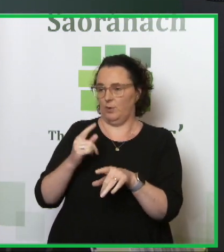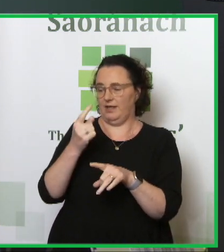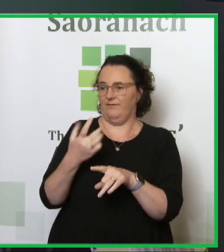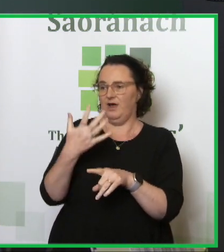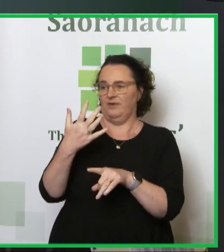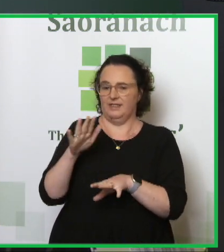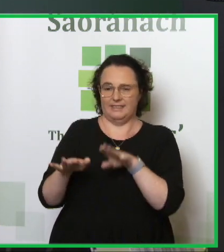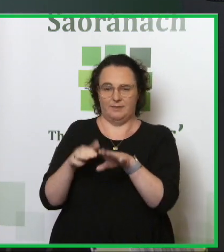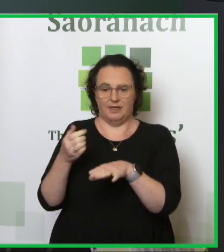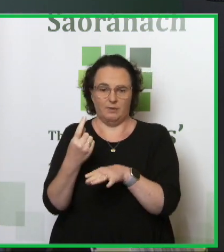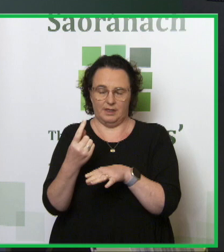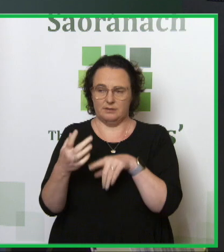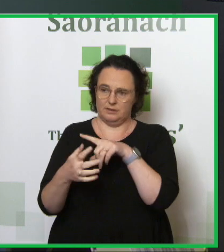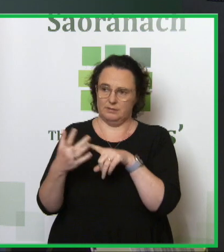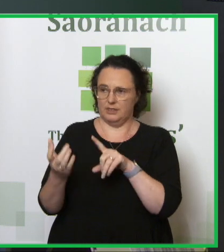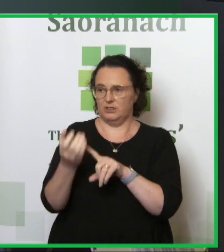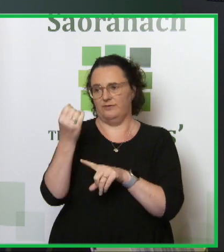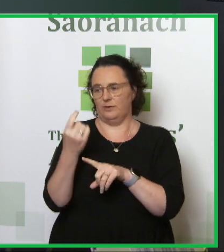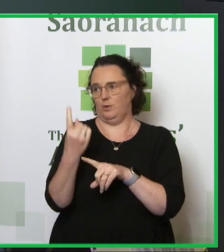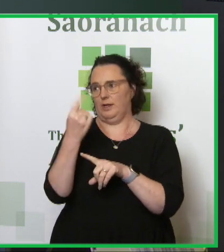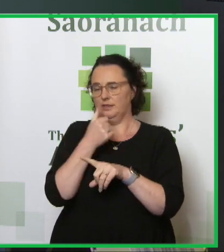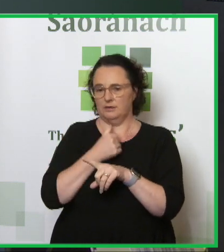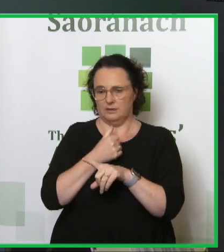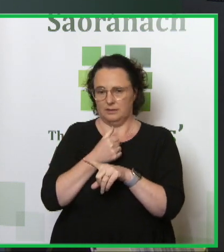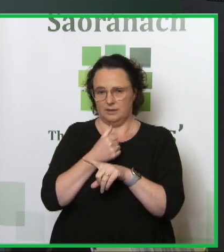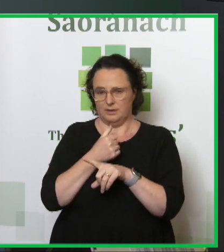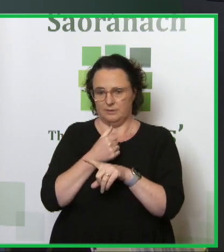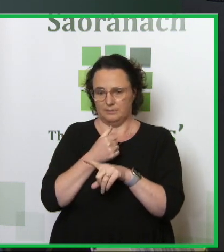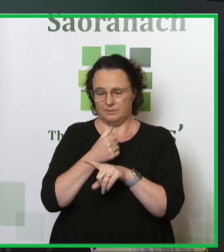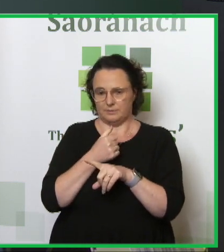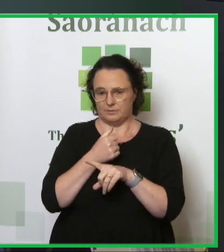a single option anyway. But that is the